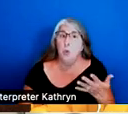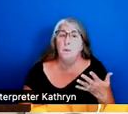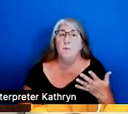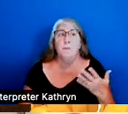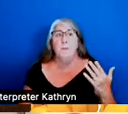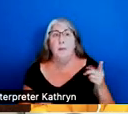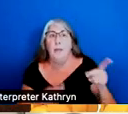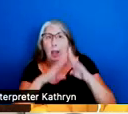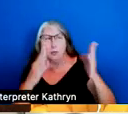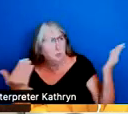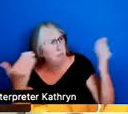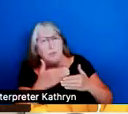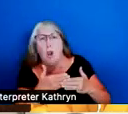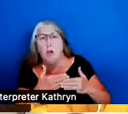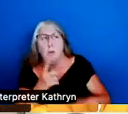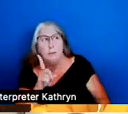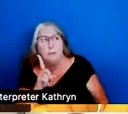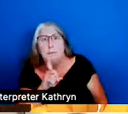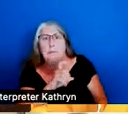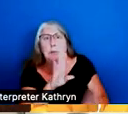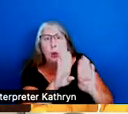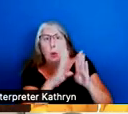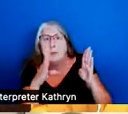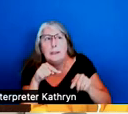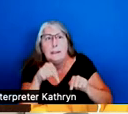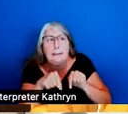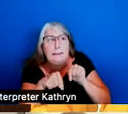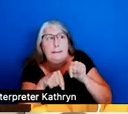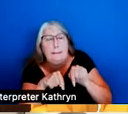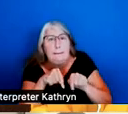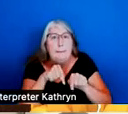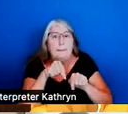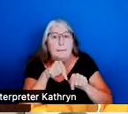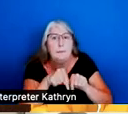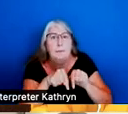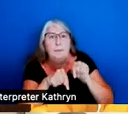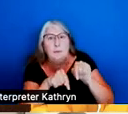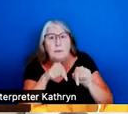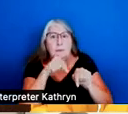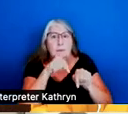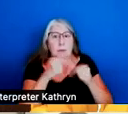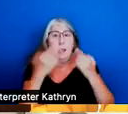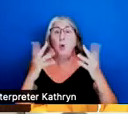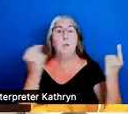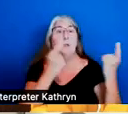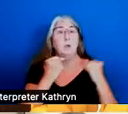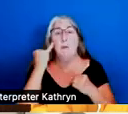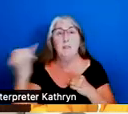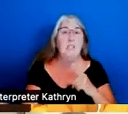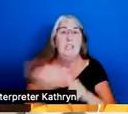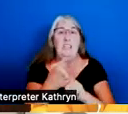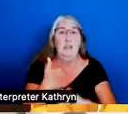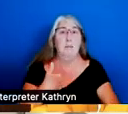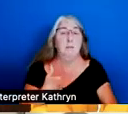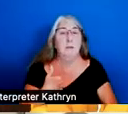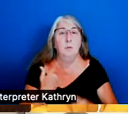the whole house. I'm going inside and my tiptoe scared. What is he? What is he? What he's going to do? He's going to get me. And